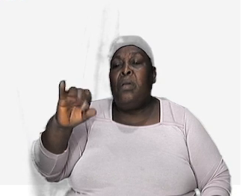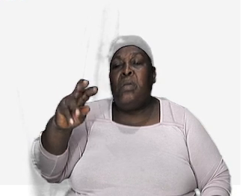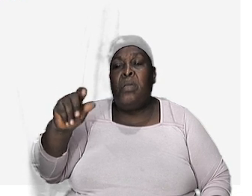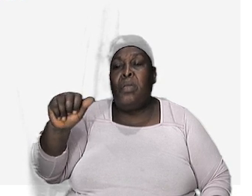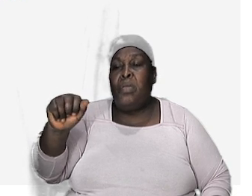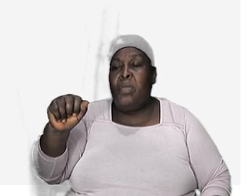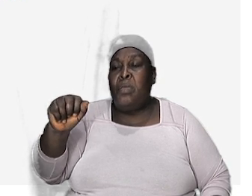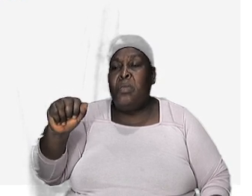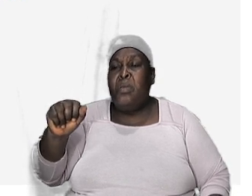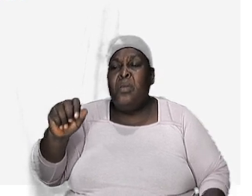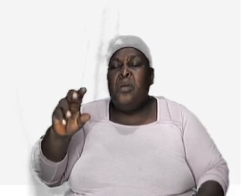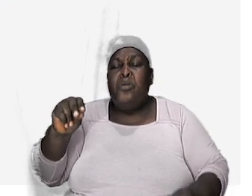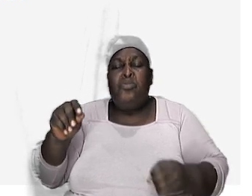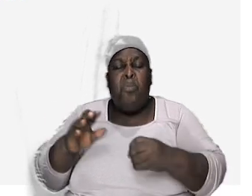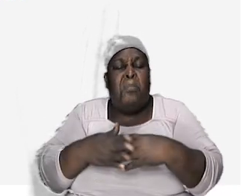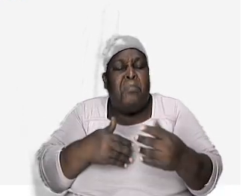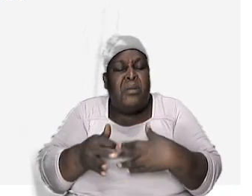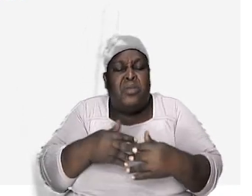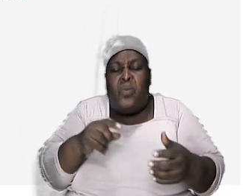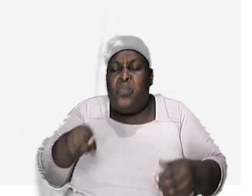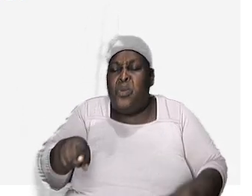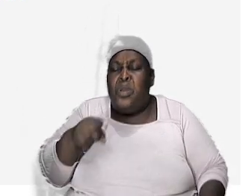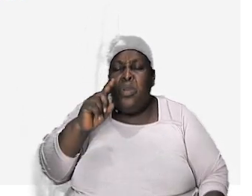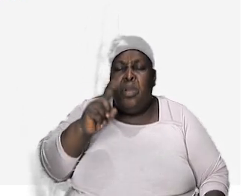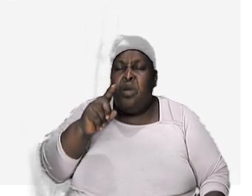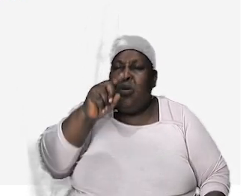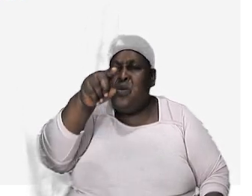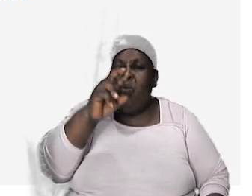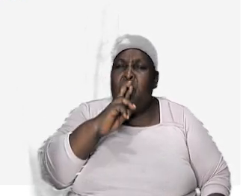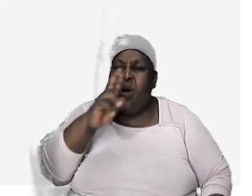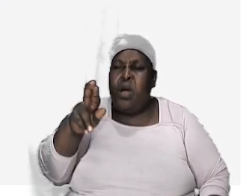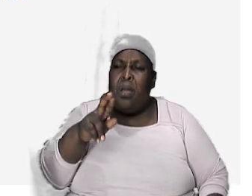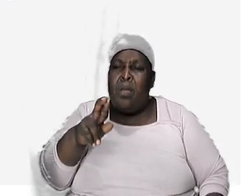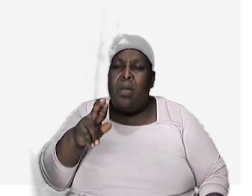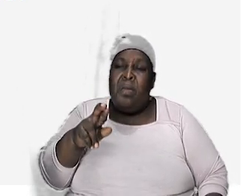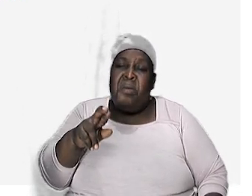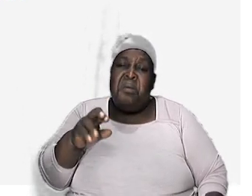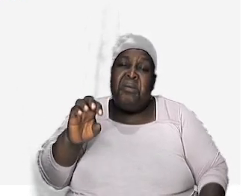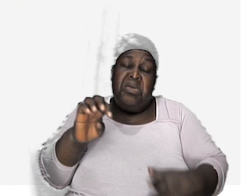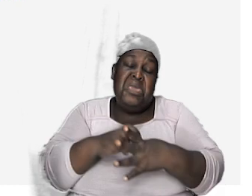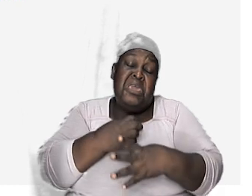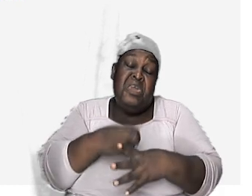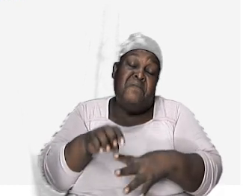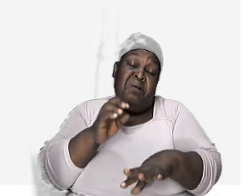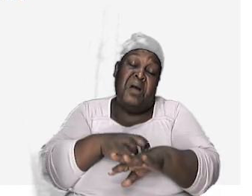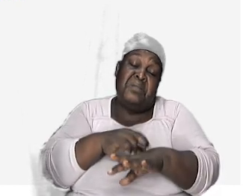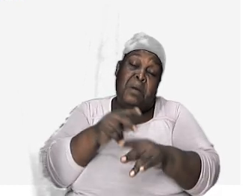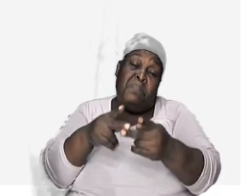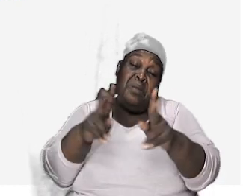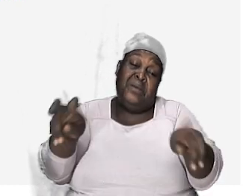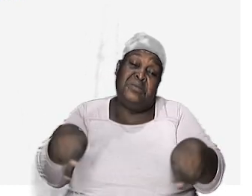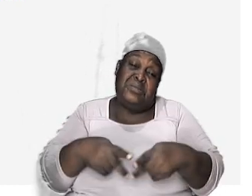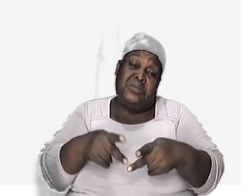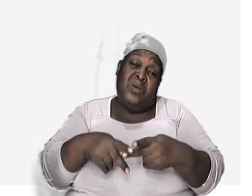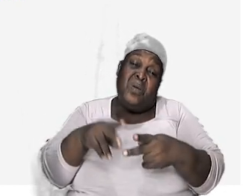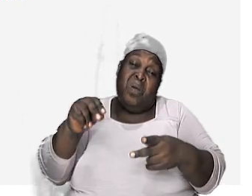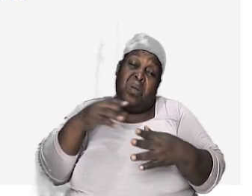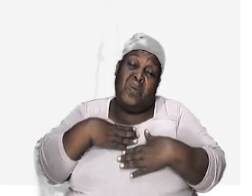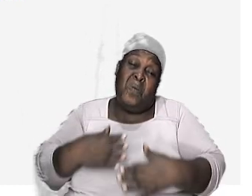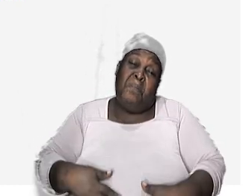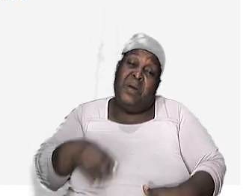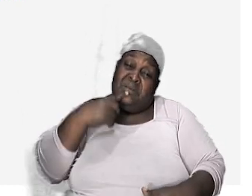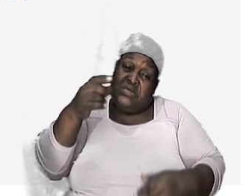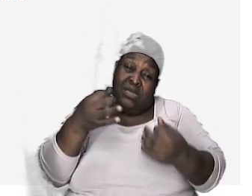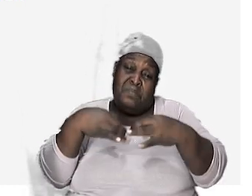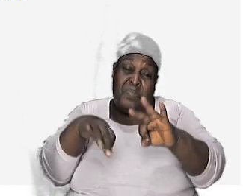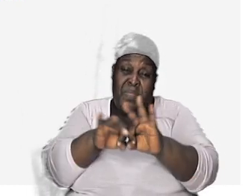where you are. It doesn't matter if you're at a place where nobody considers to be an important place, a place where people will walk